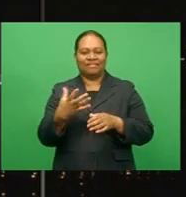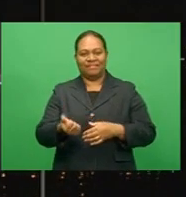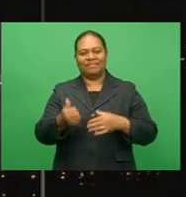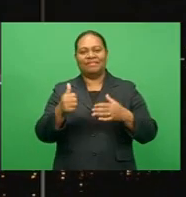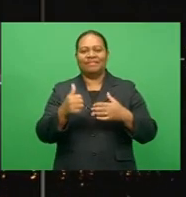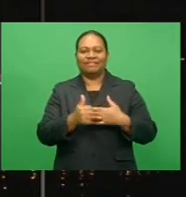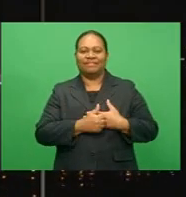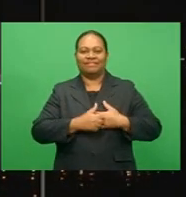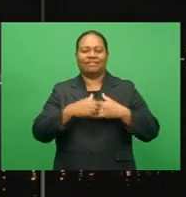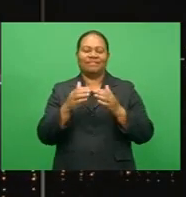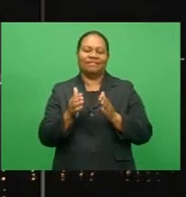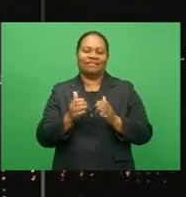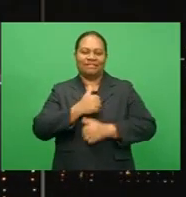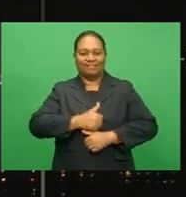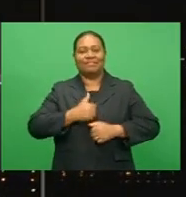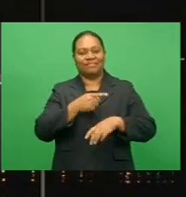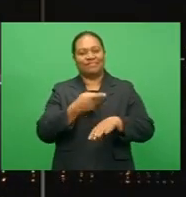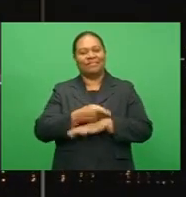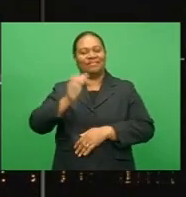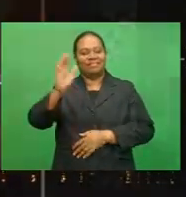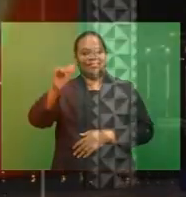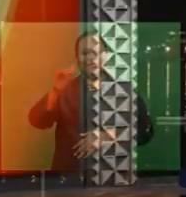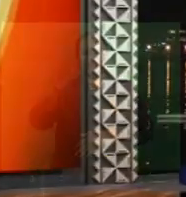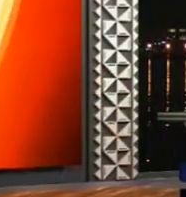and enjoyable new week ahead. Bye for now.